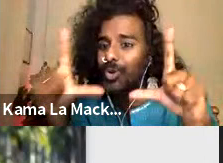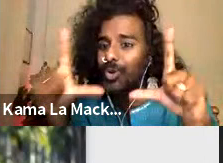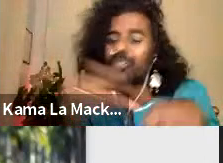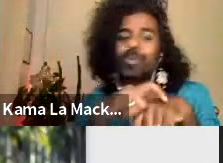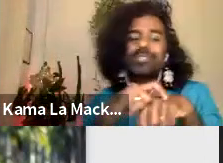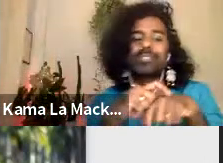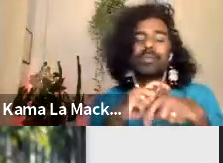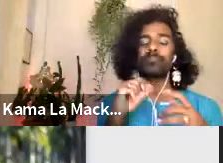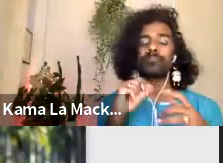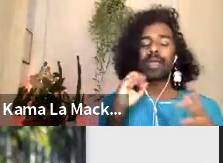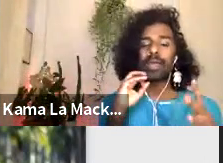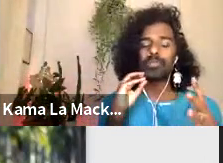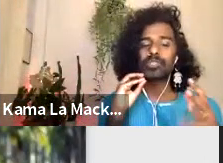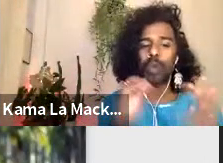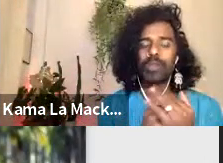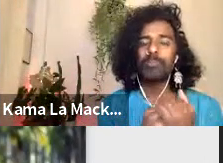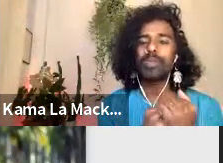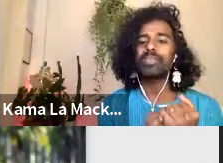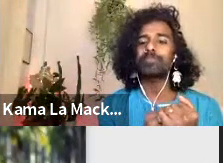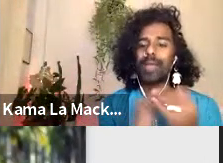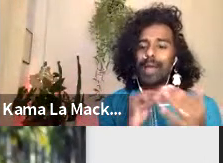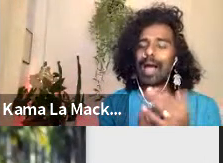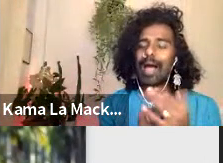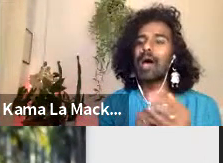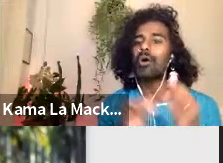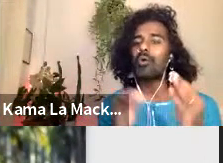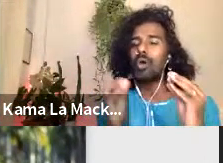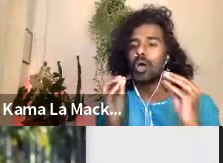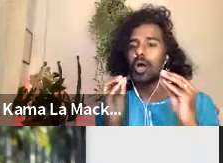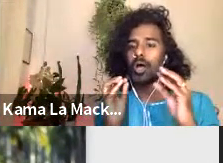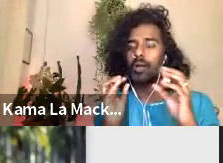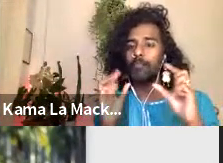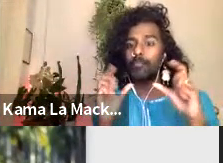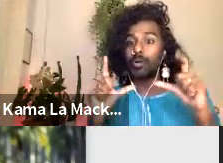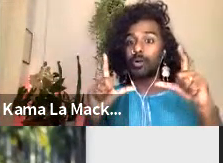particular colonial space. And I was quite amazed by how